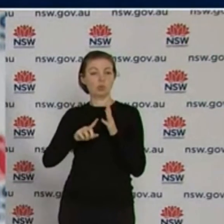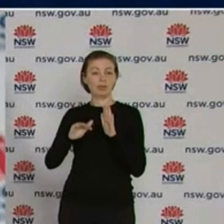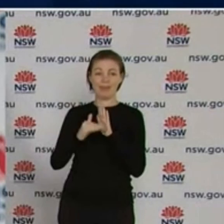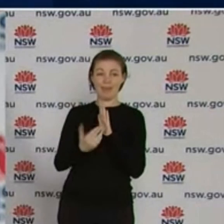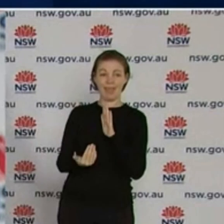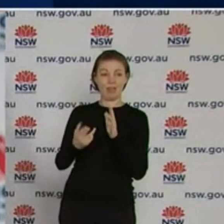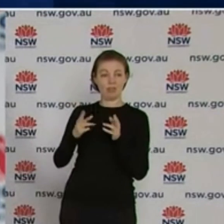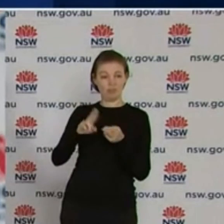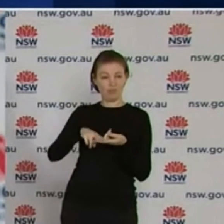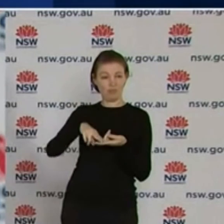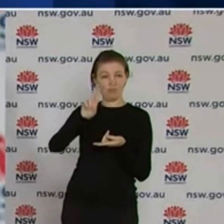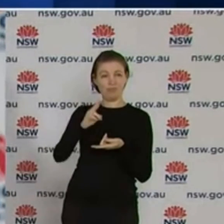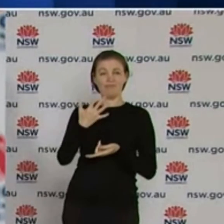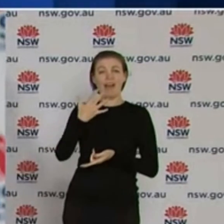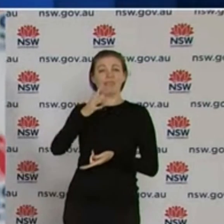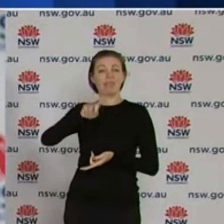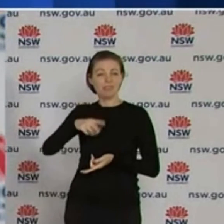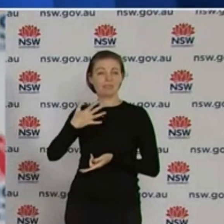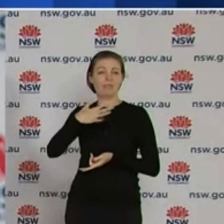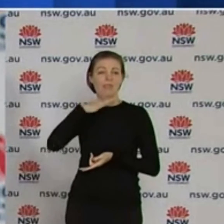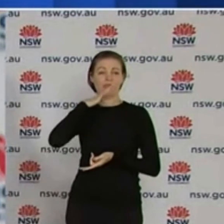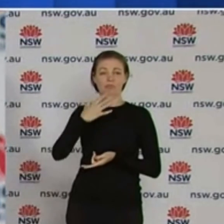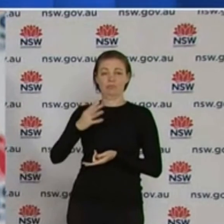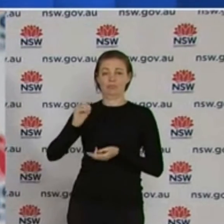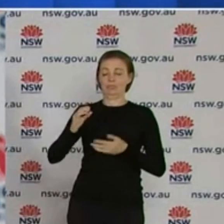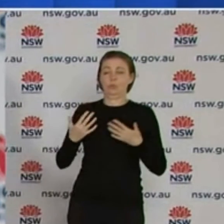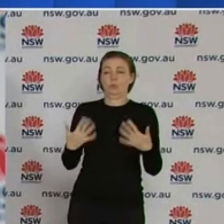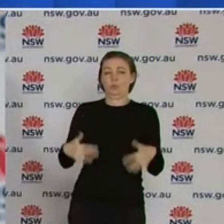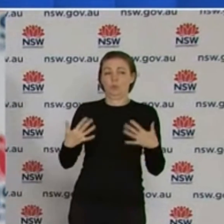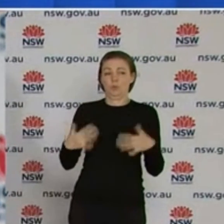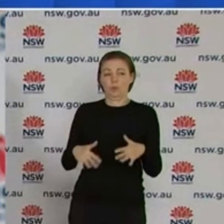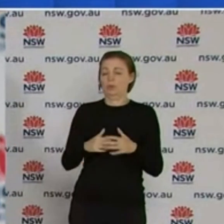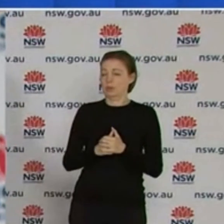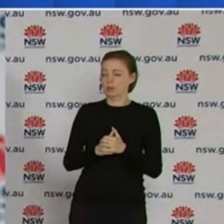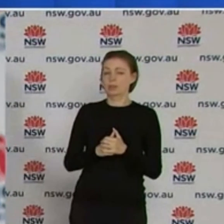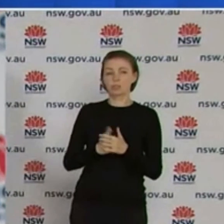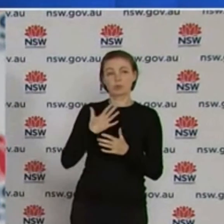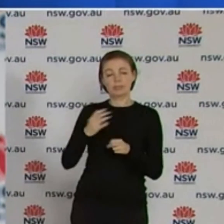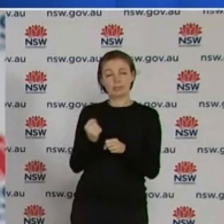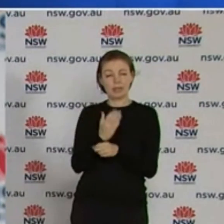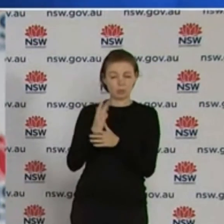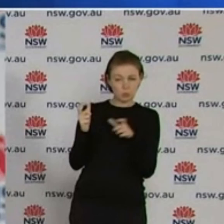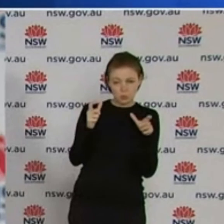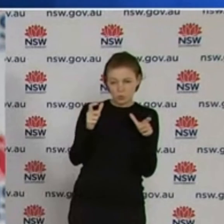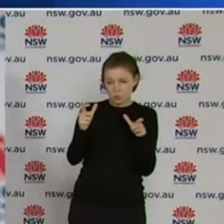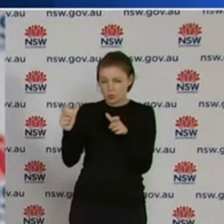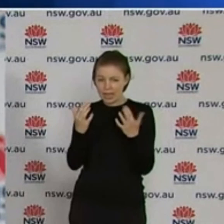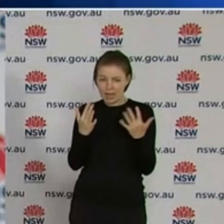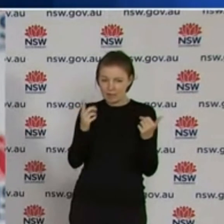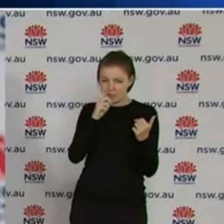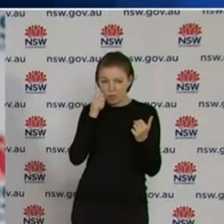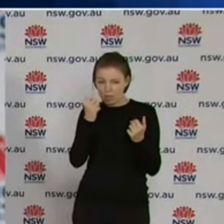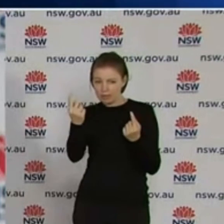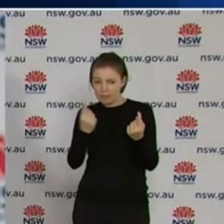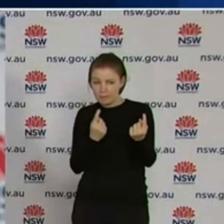staffed beds, and that's really important to note. And that's why we always have to keep an eye on what is the likely number of people who are